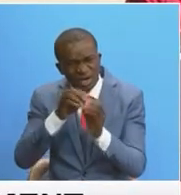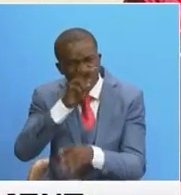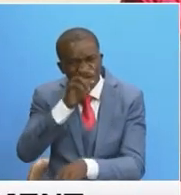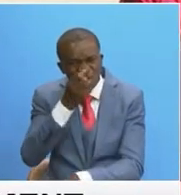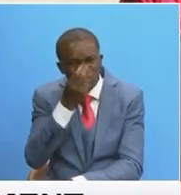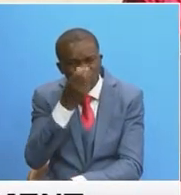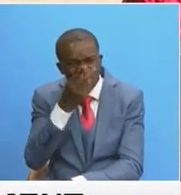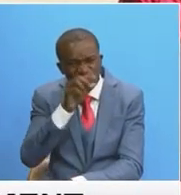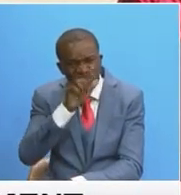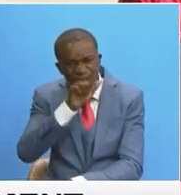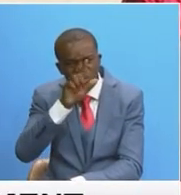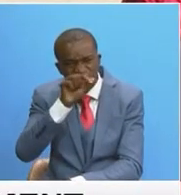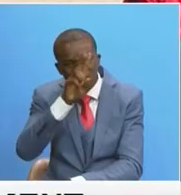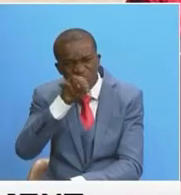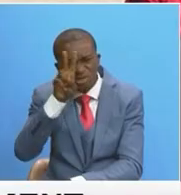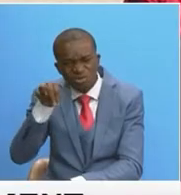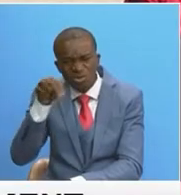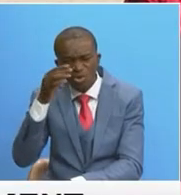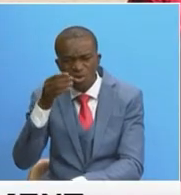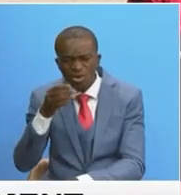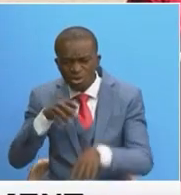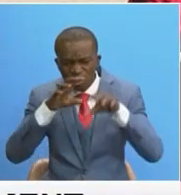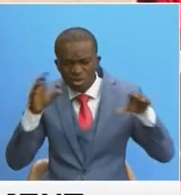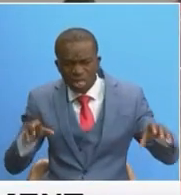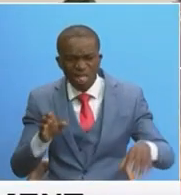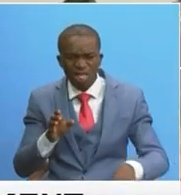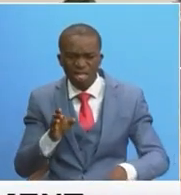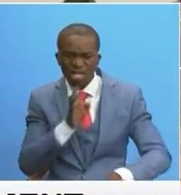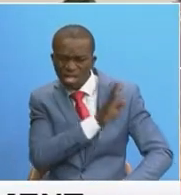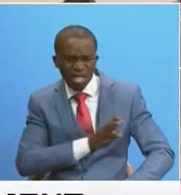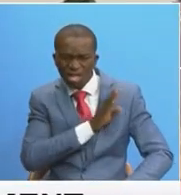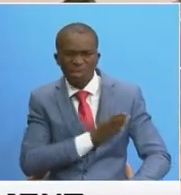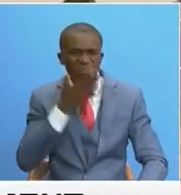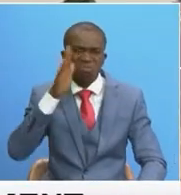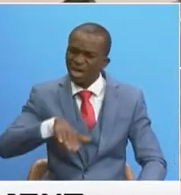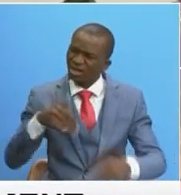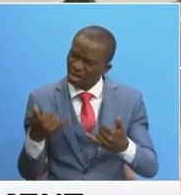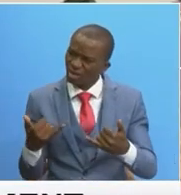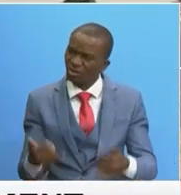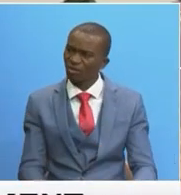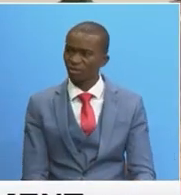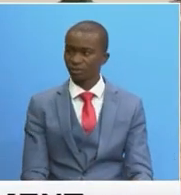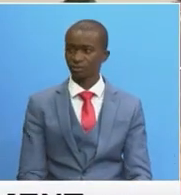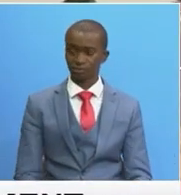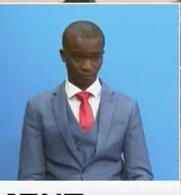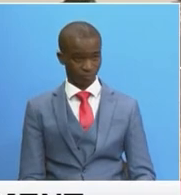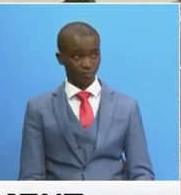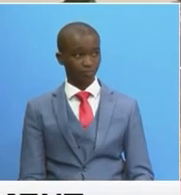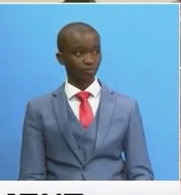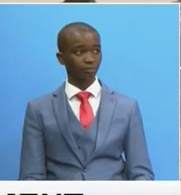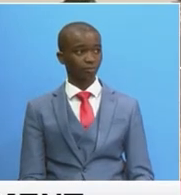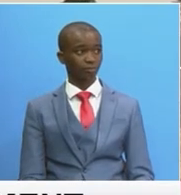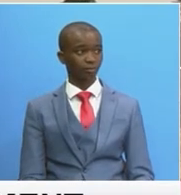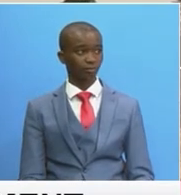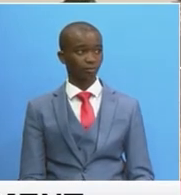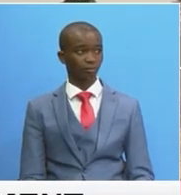behavior has worsened since corporal punishment was withdrawn. Communities are concerned about the issue of corporal punishment. They